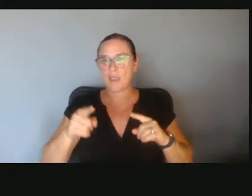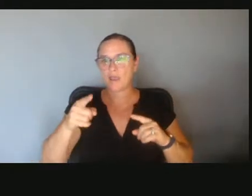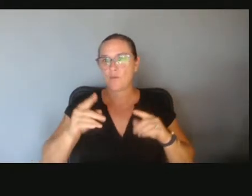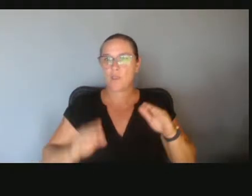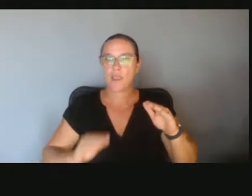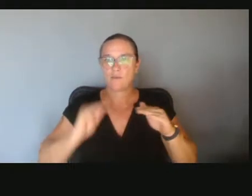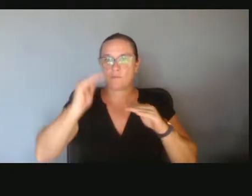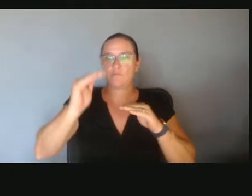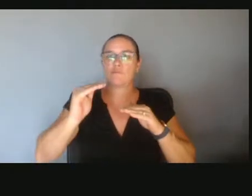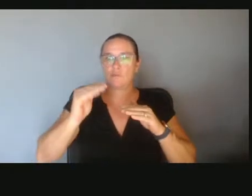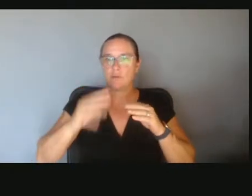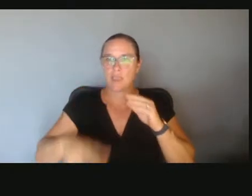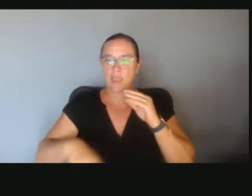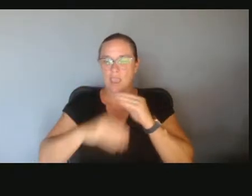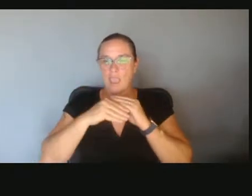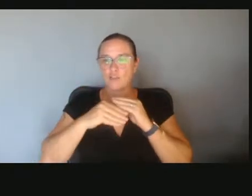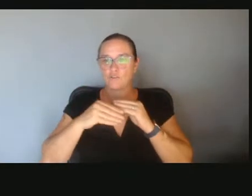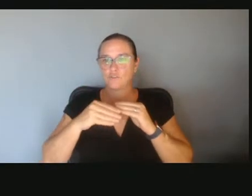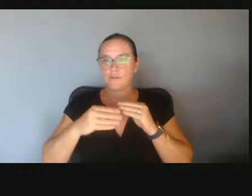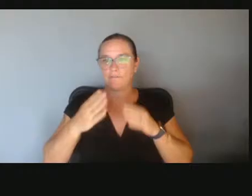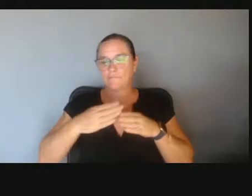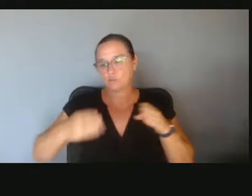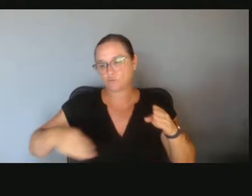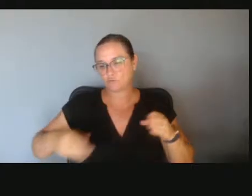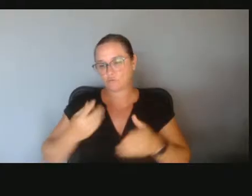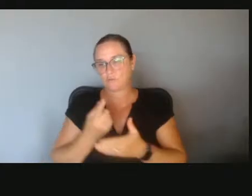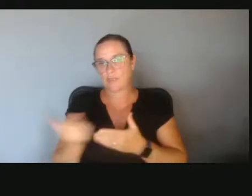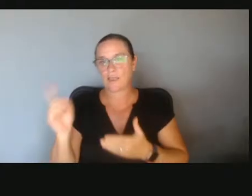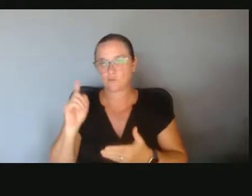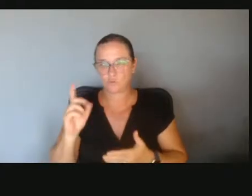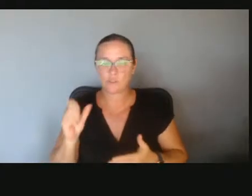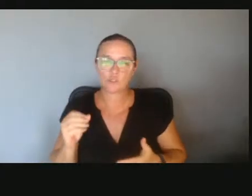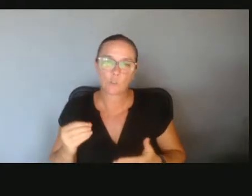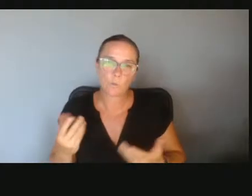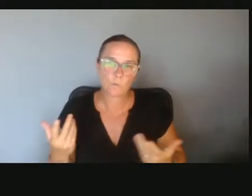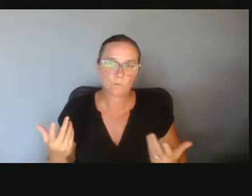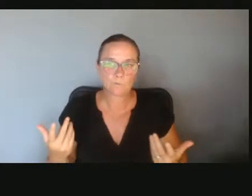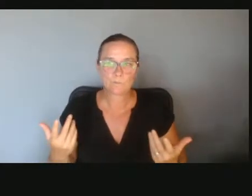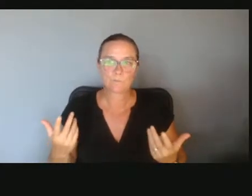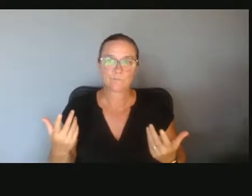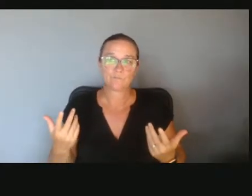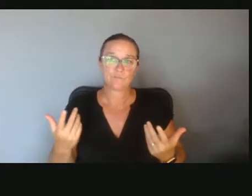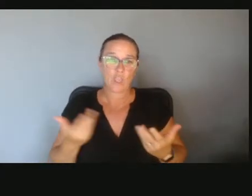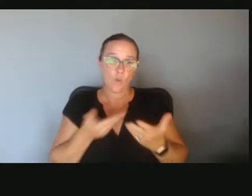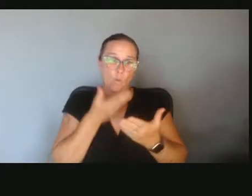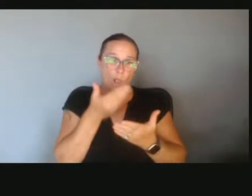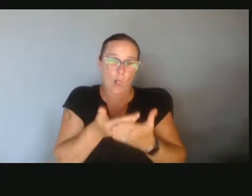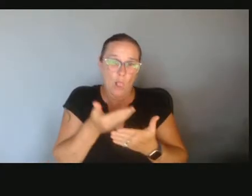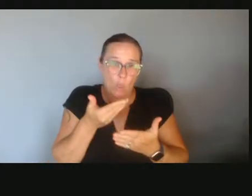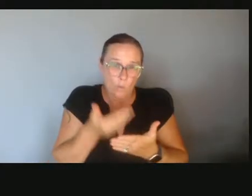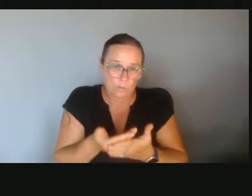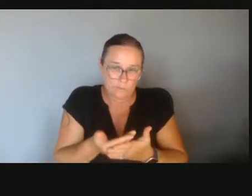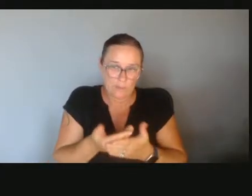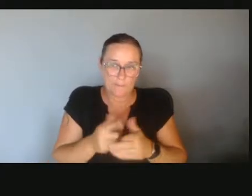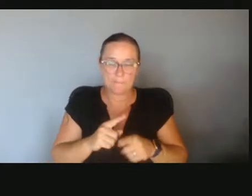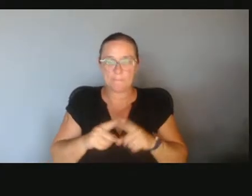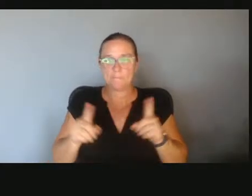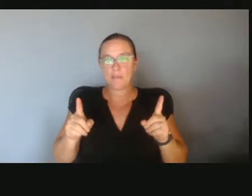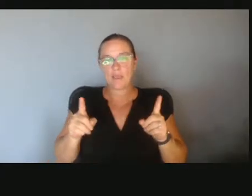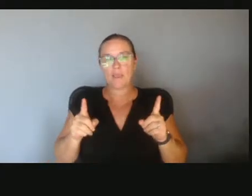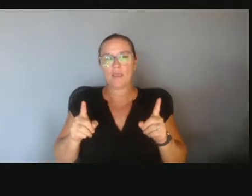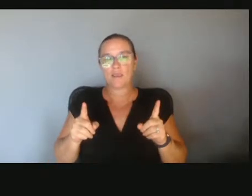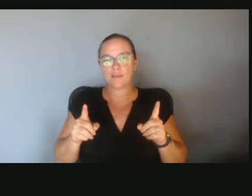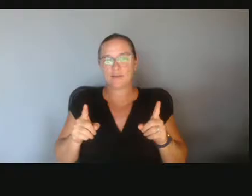extra fissure last week. So we're close, but the dynamics